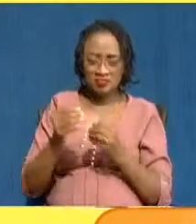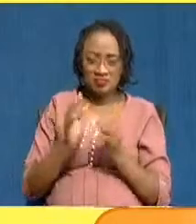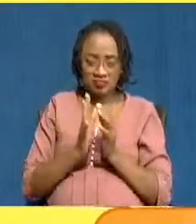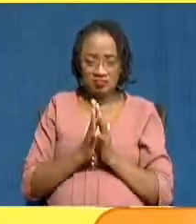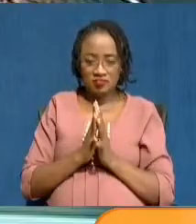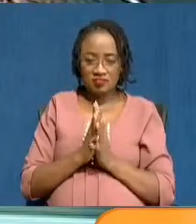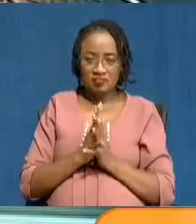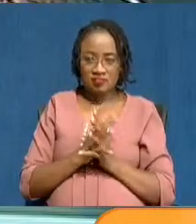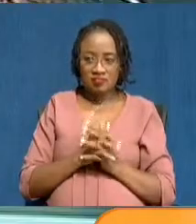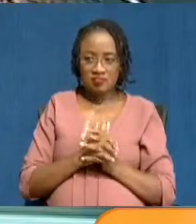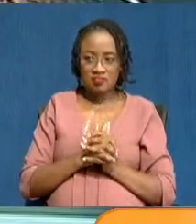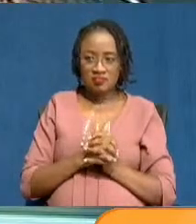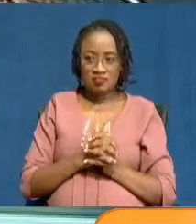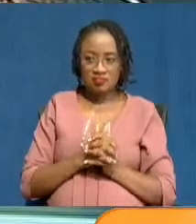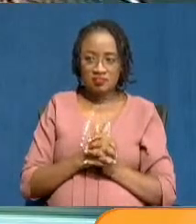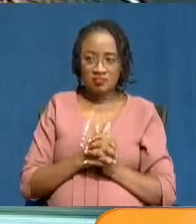circumstances.